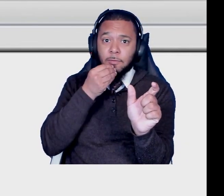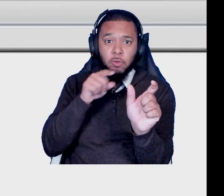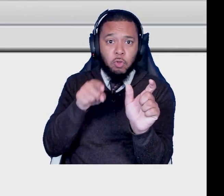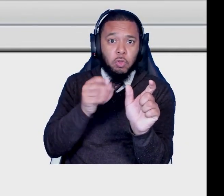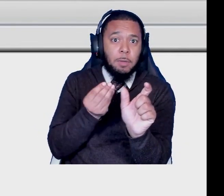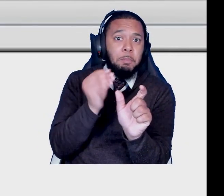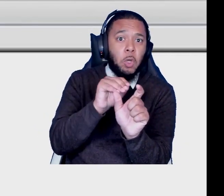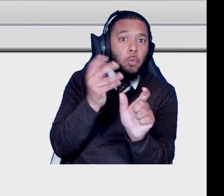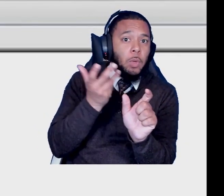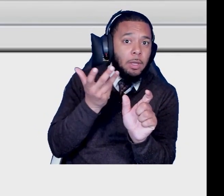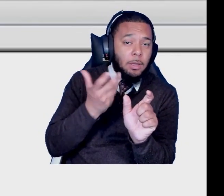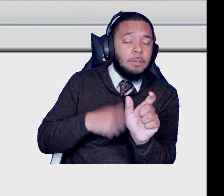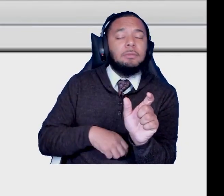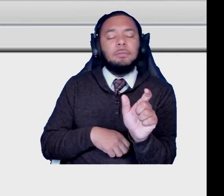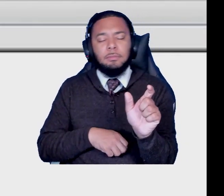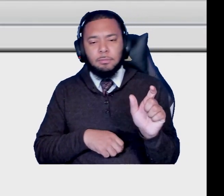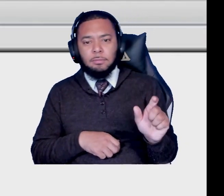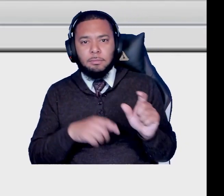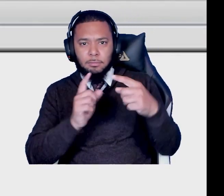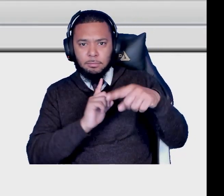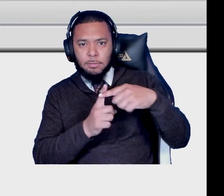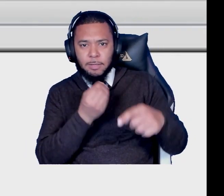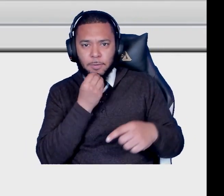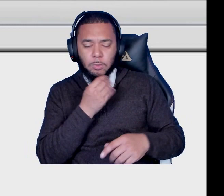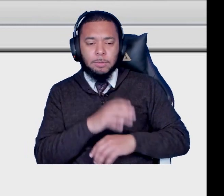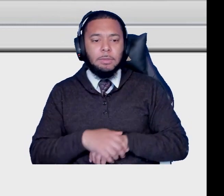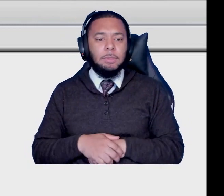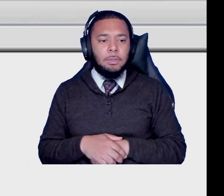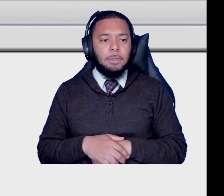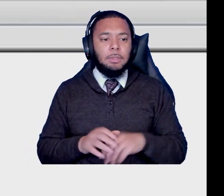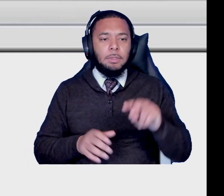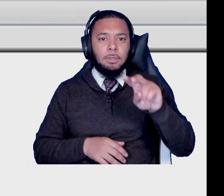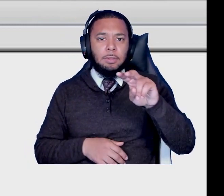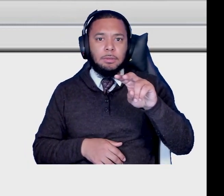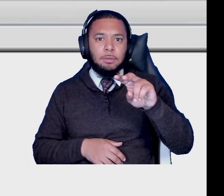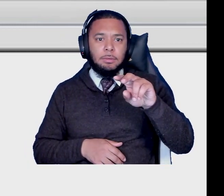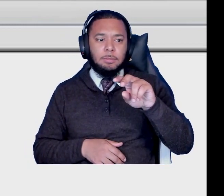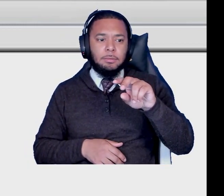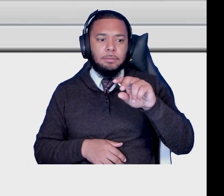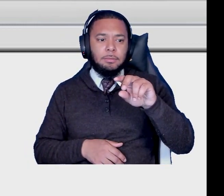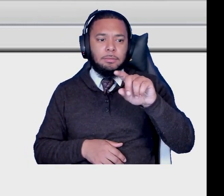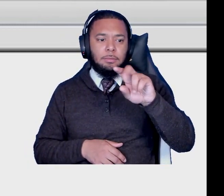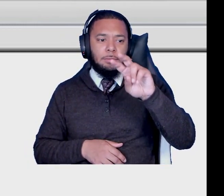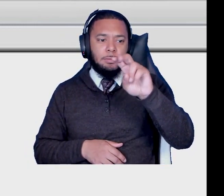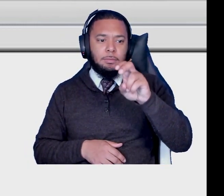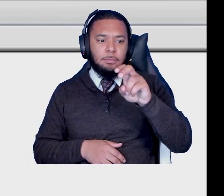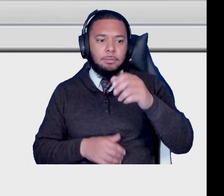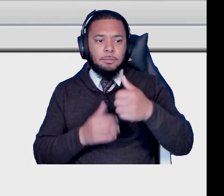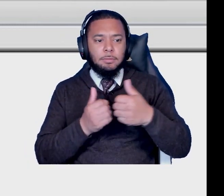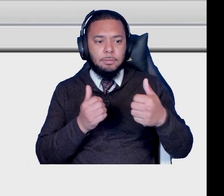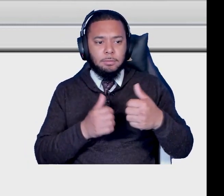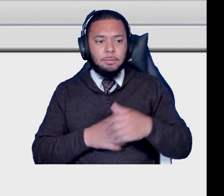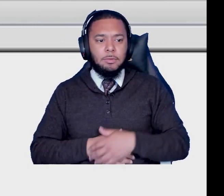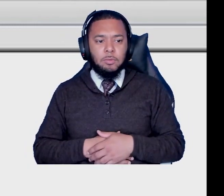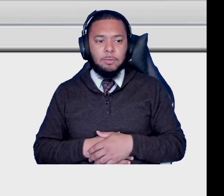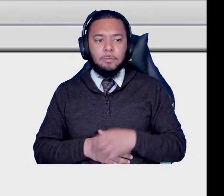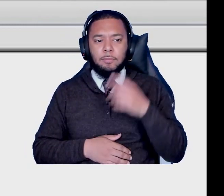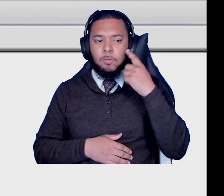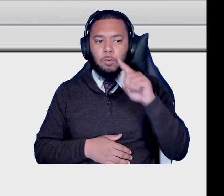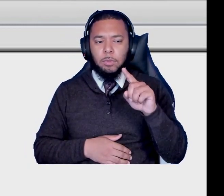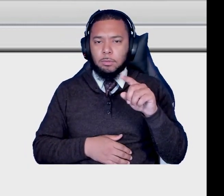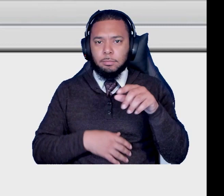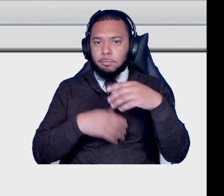And add to that string a quotation with a space. So say, we should totally go